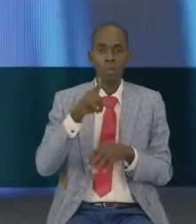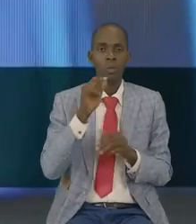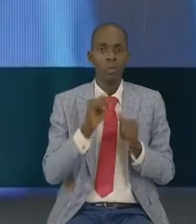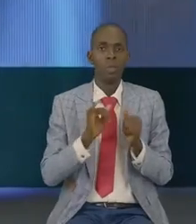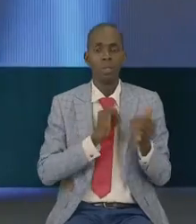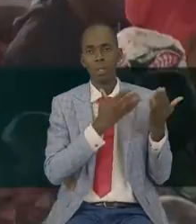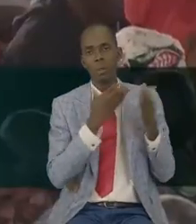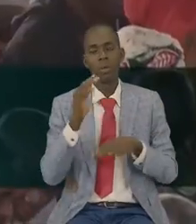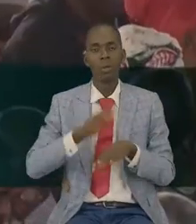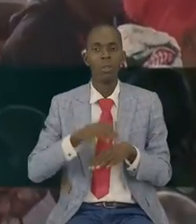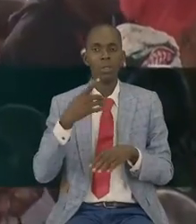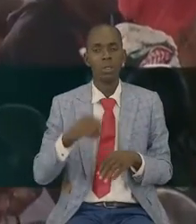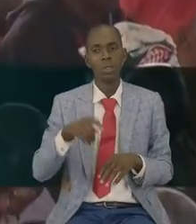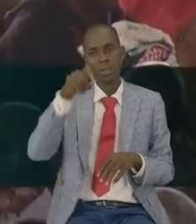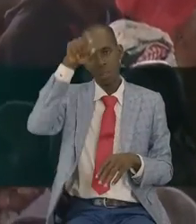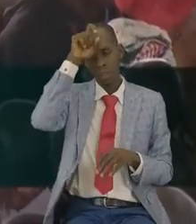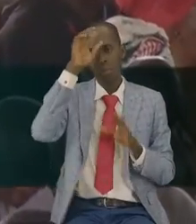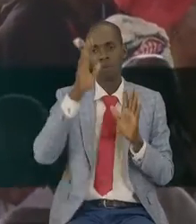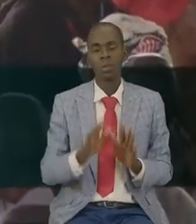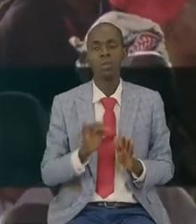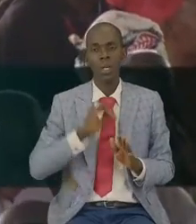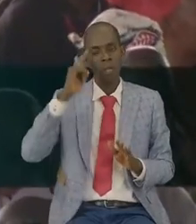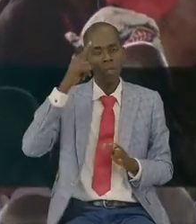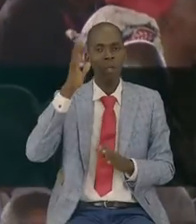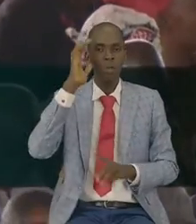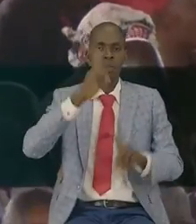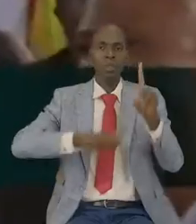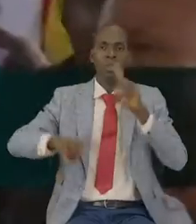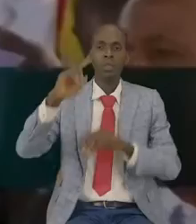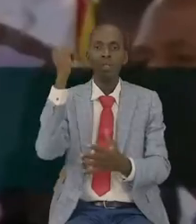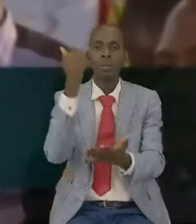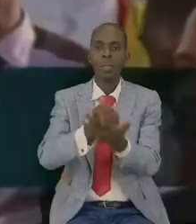the Egyptians. I thought somebody would say amen.